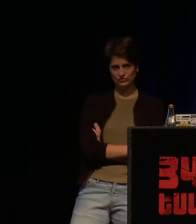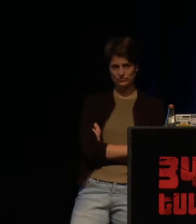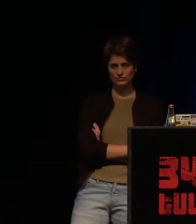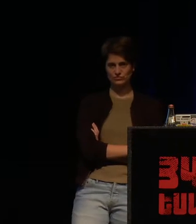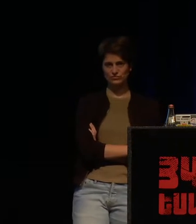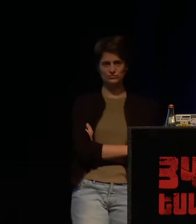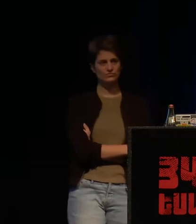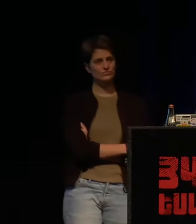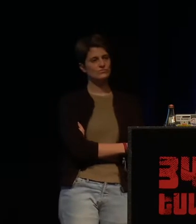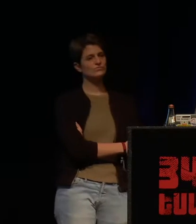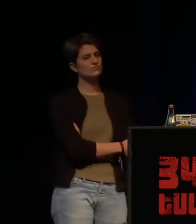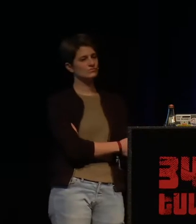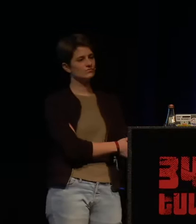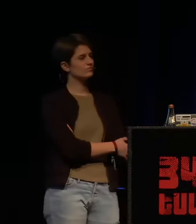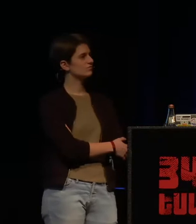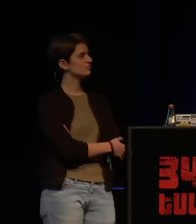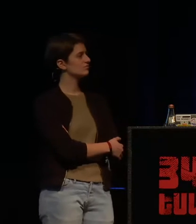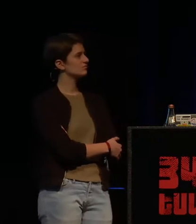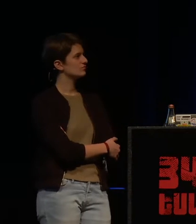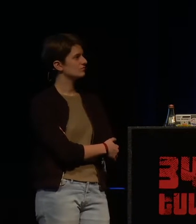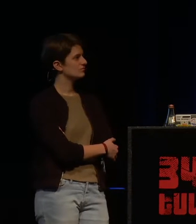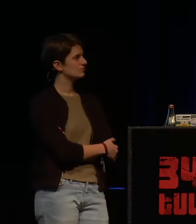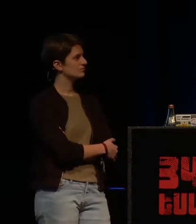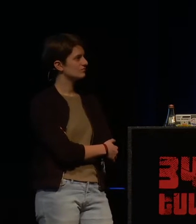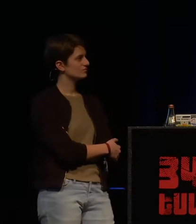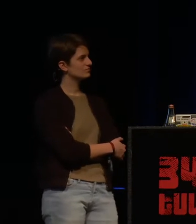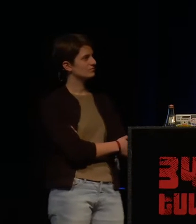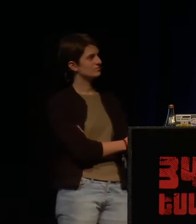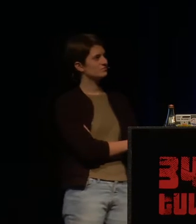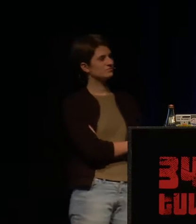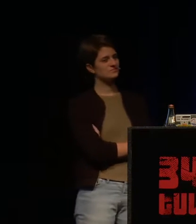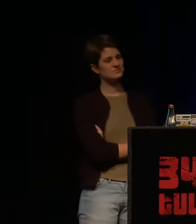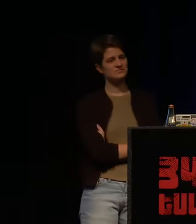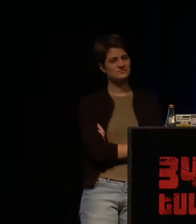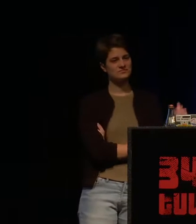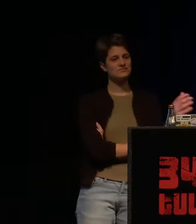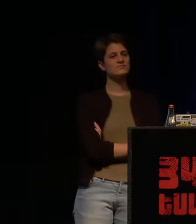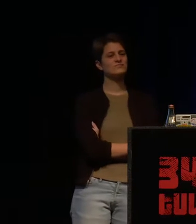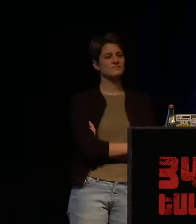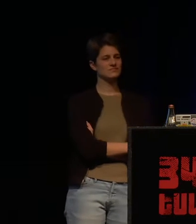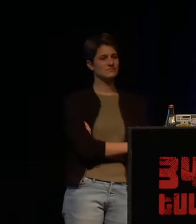that wrote about it in their newspapers. Auch in Boulevardzeitungen gezeigt hat, dass die Leute even